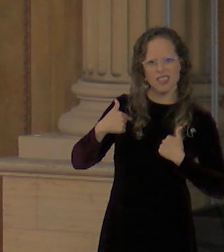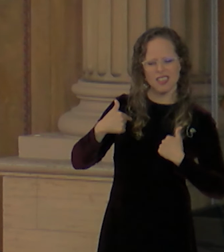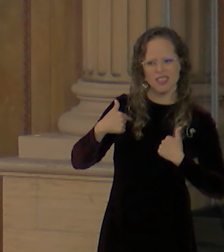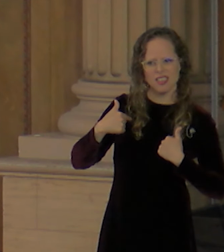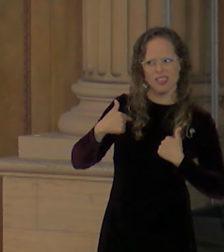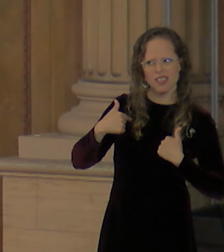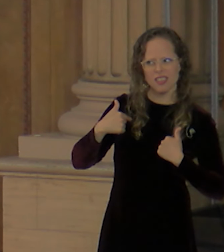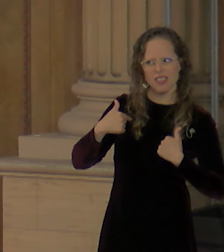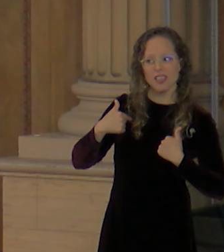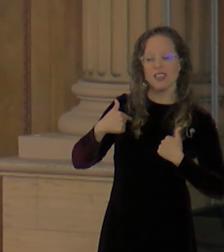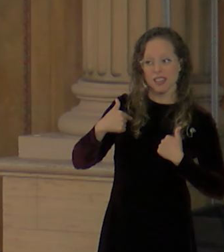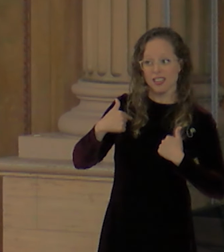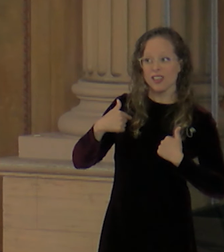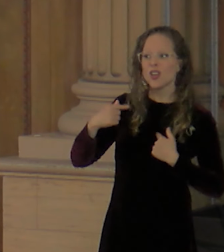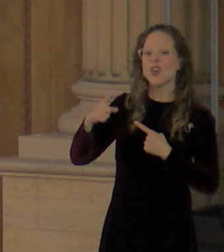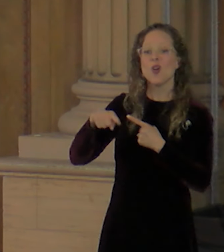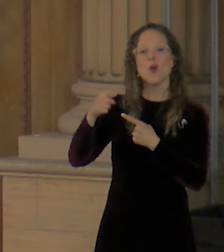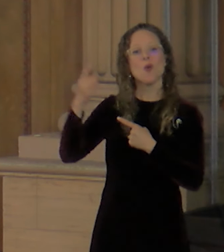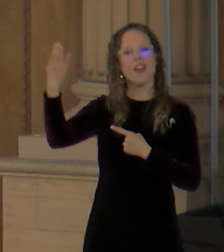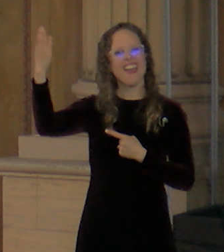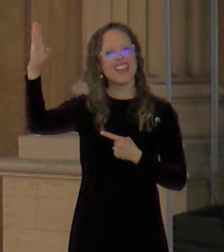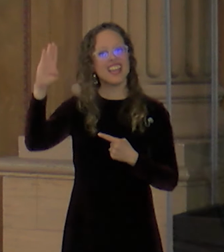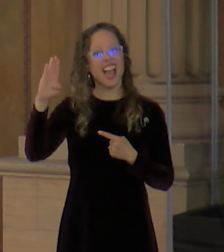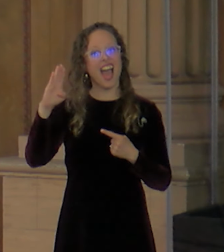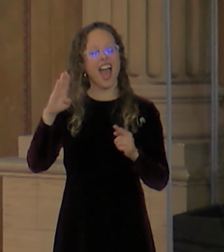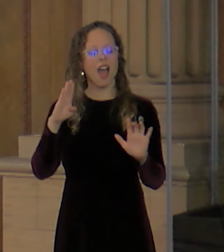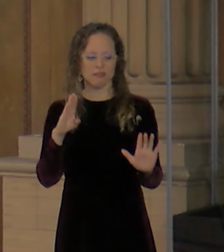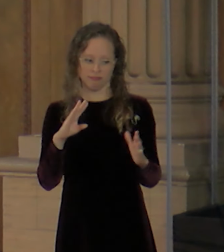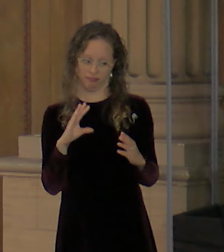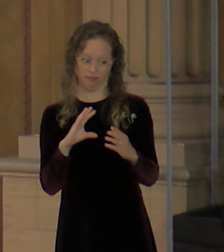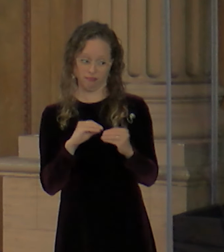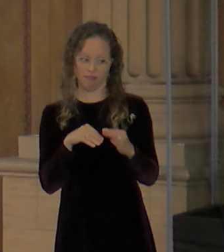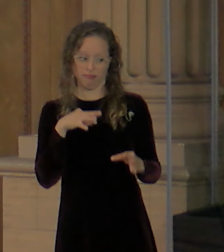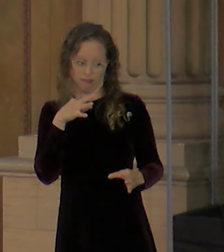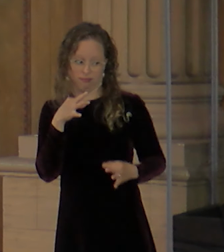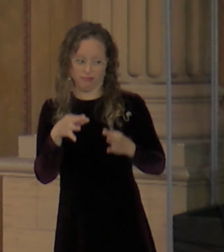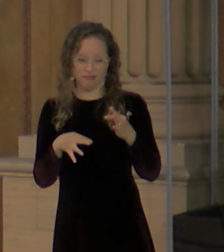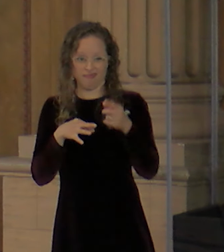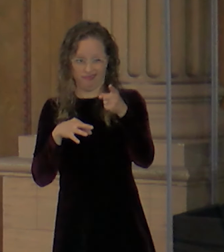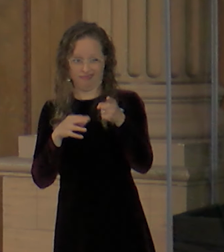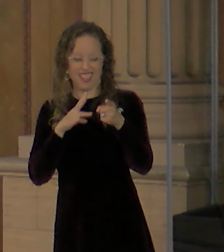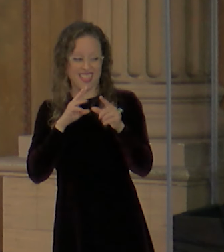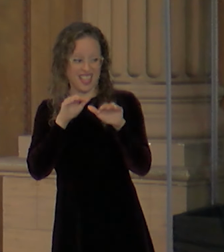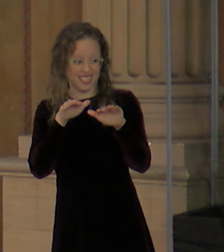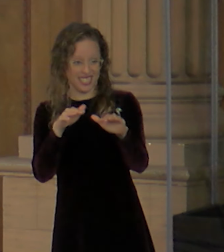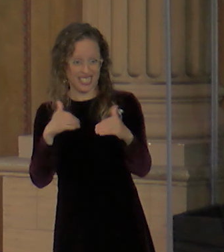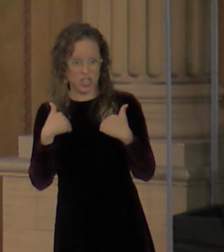And by pointing Job to Leviathan, God's saying, you're not my target, Job.